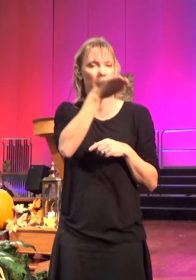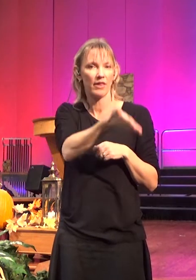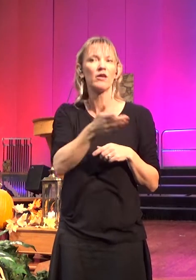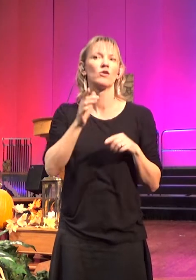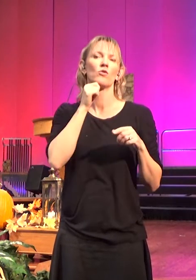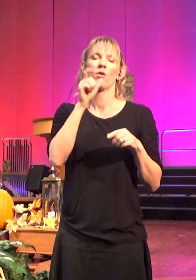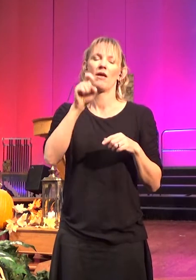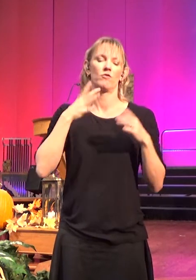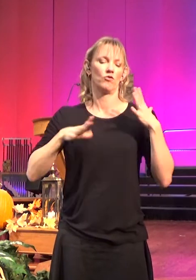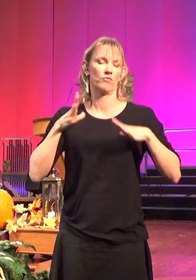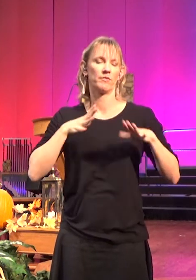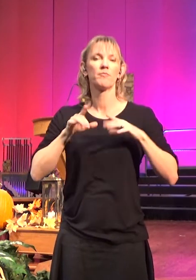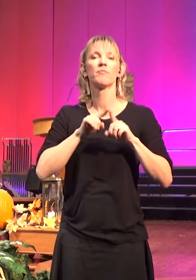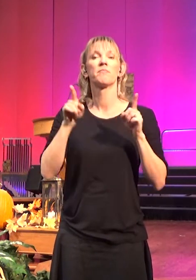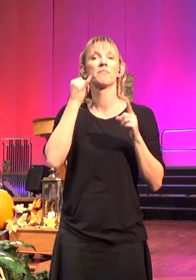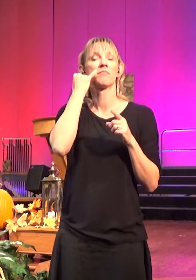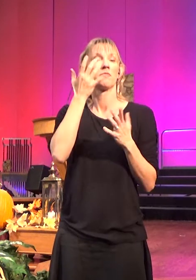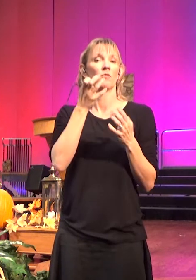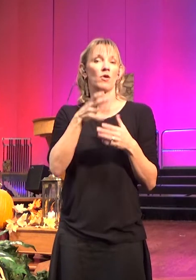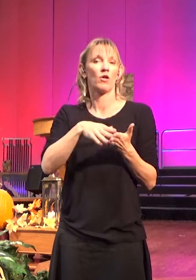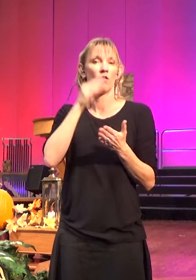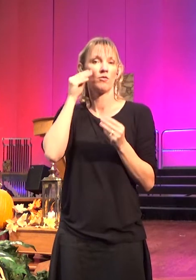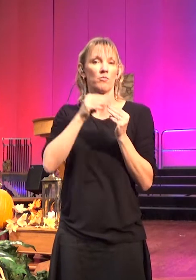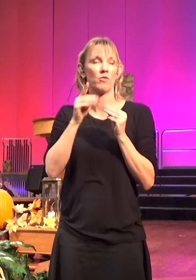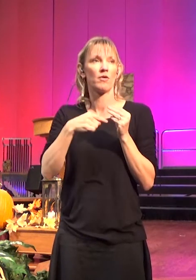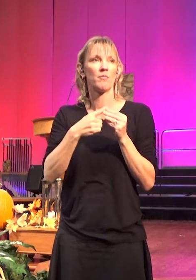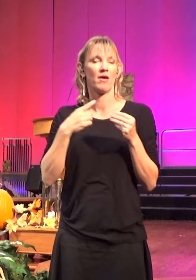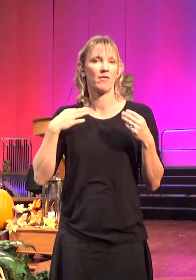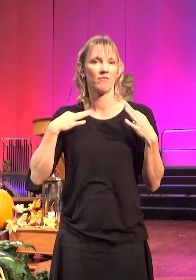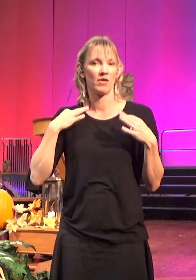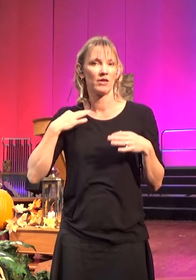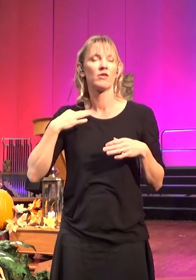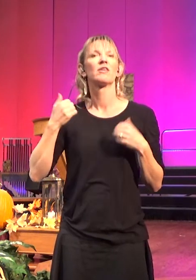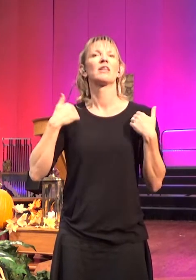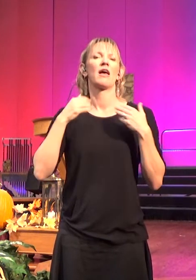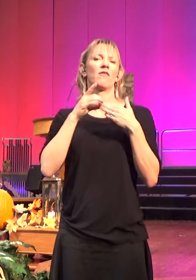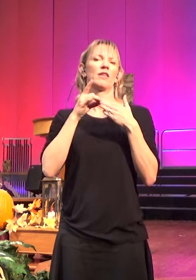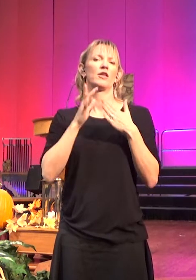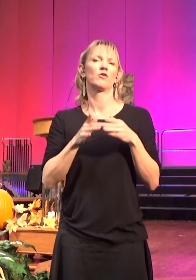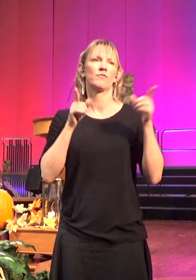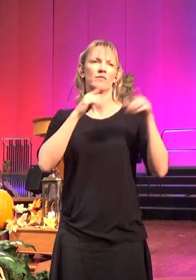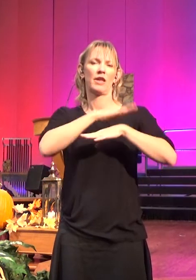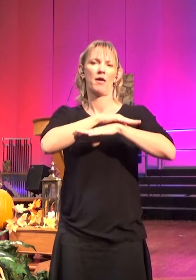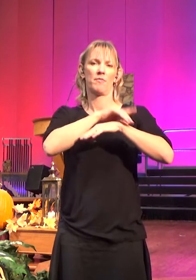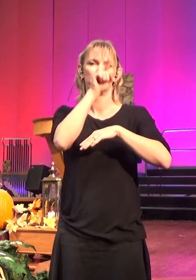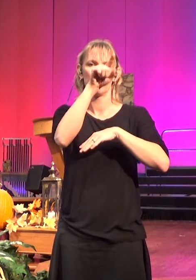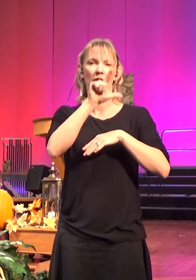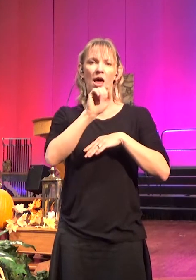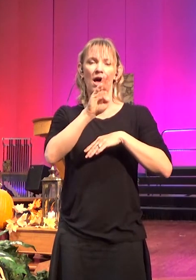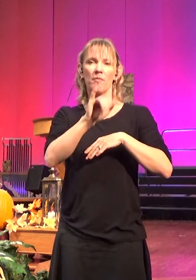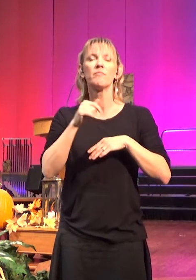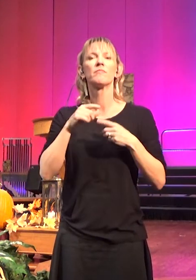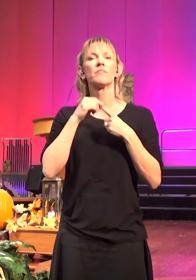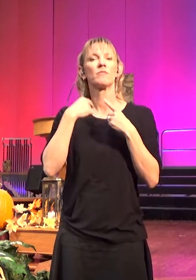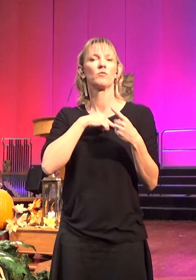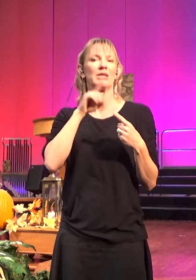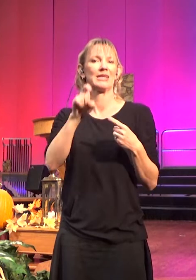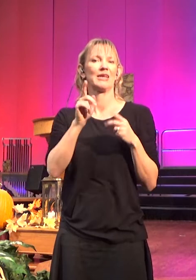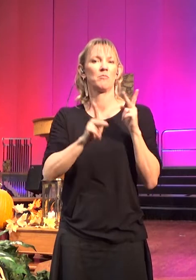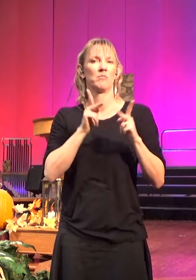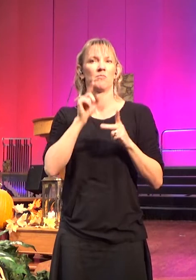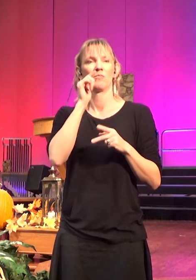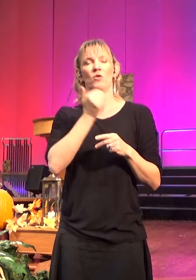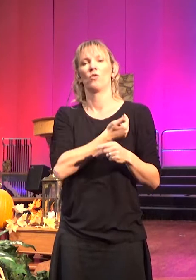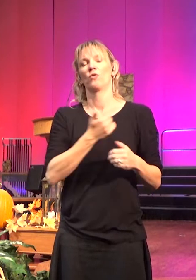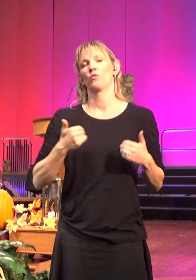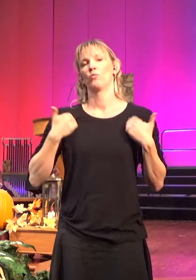have to dress up. You can just come and enjoy. And if you're interested in learning more about volunteering, our volunteer leaders are at the table out there. We